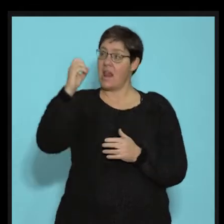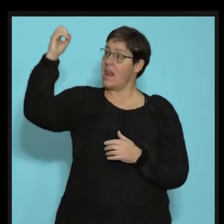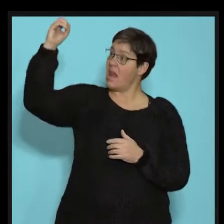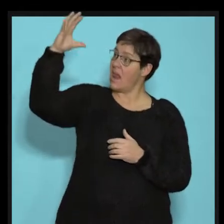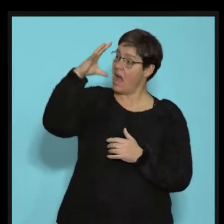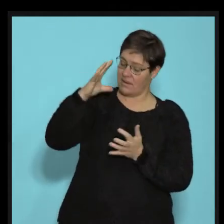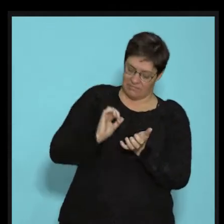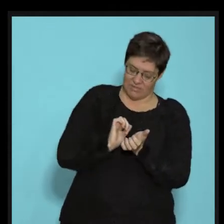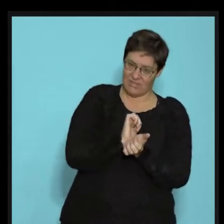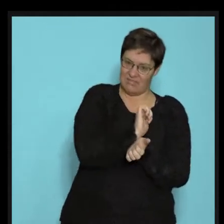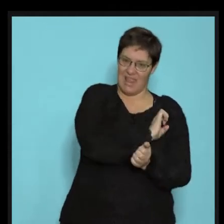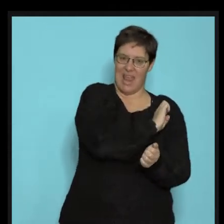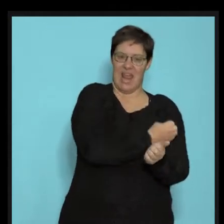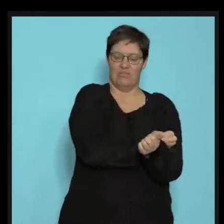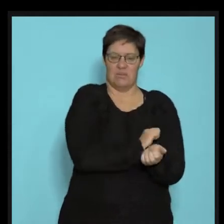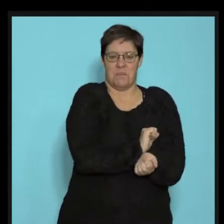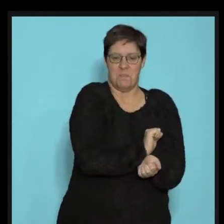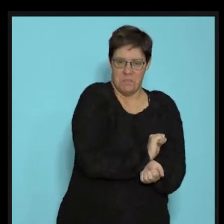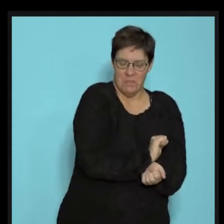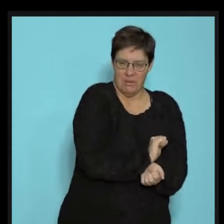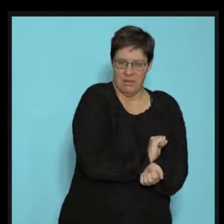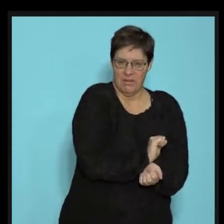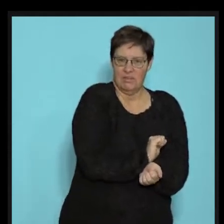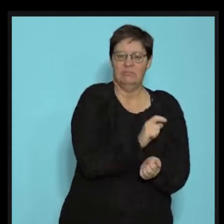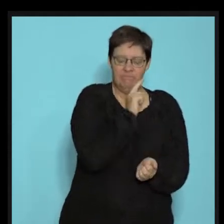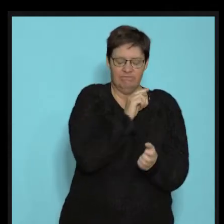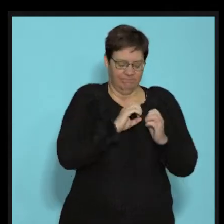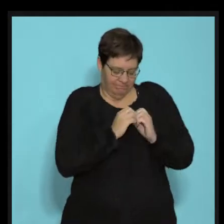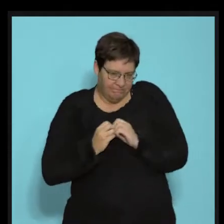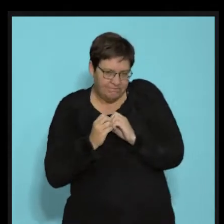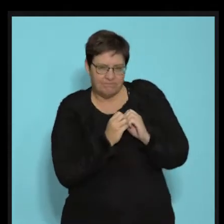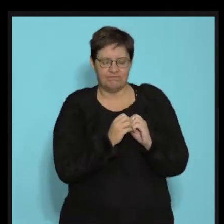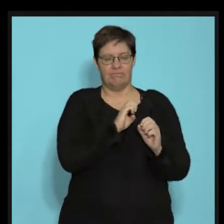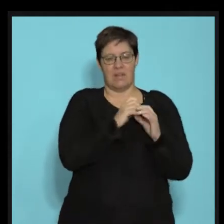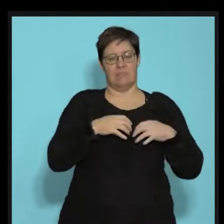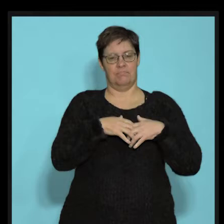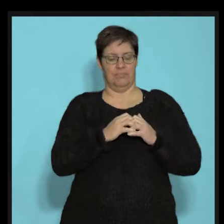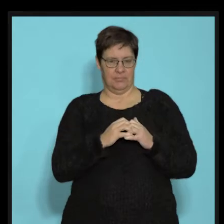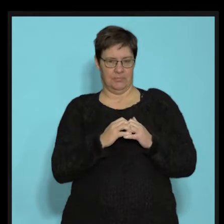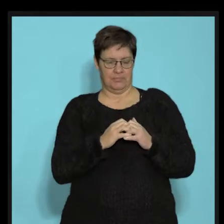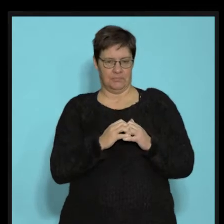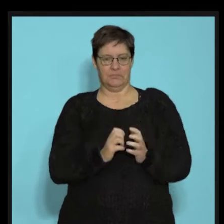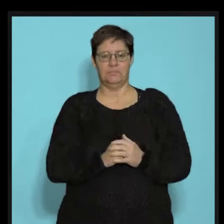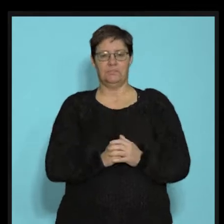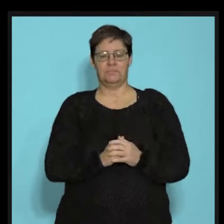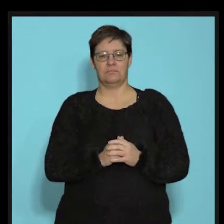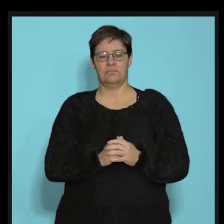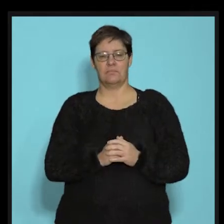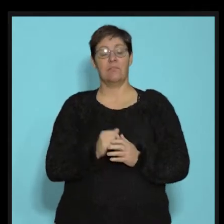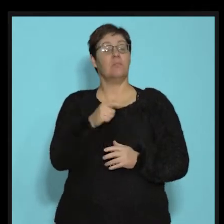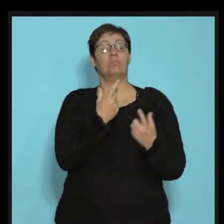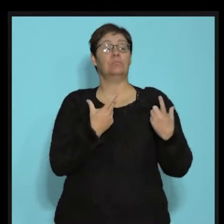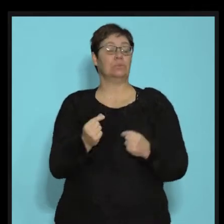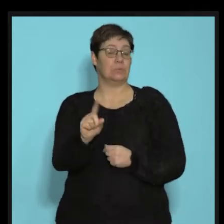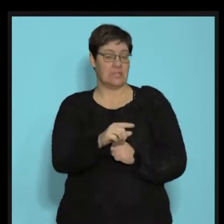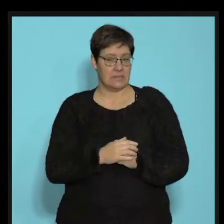to trap this energy. I often say they make it, right? So they're the ones that are going to make it. And